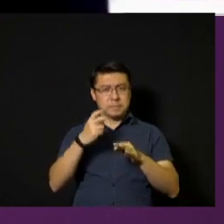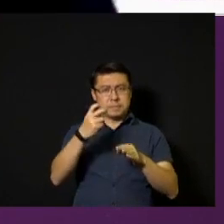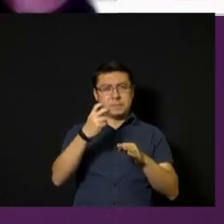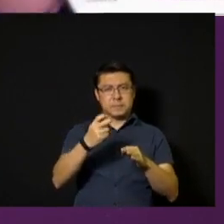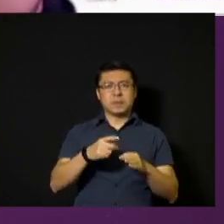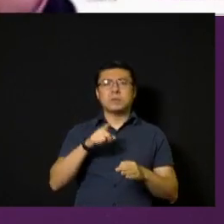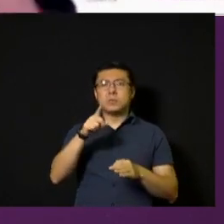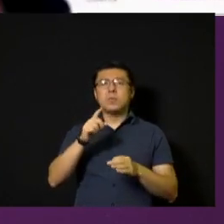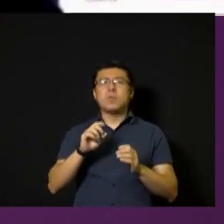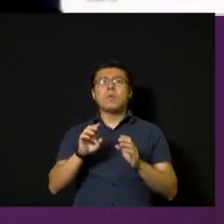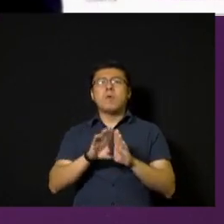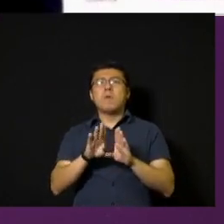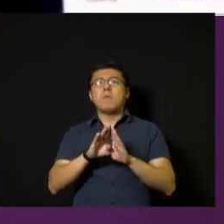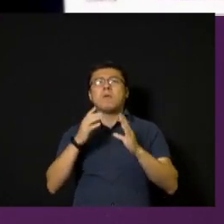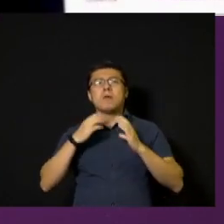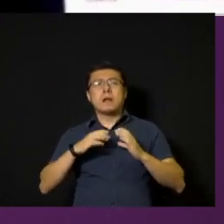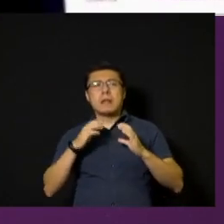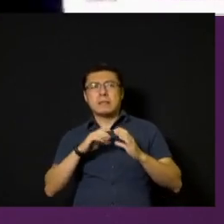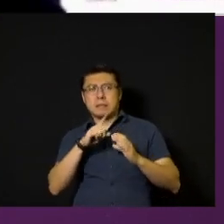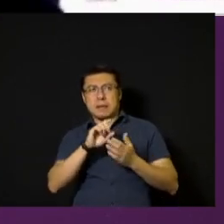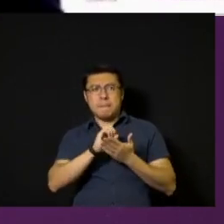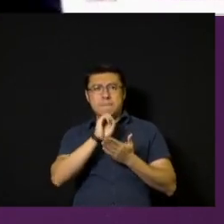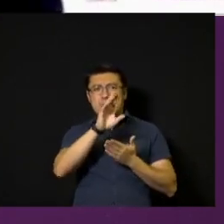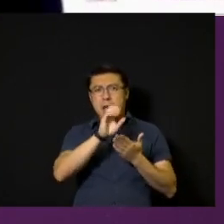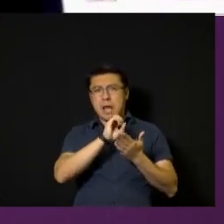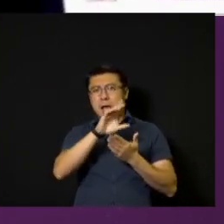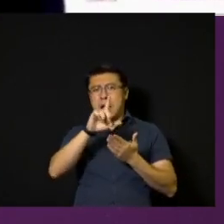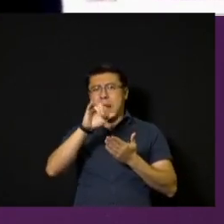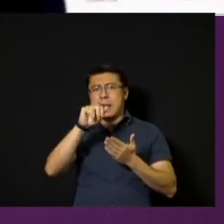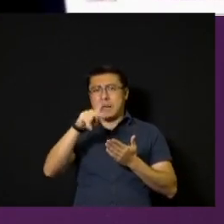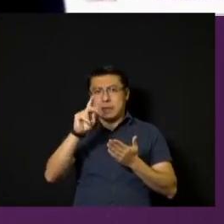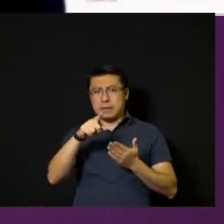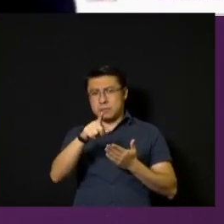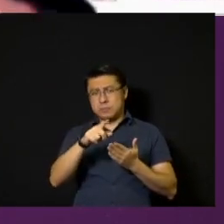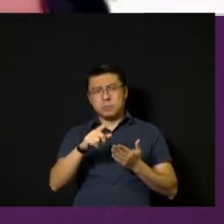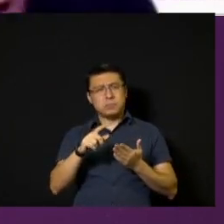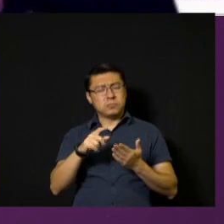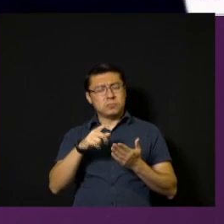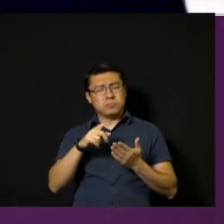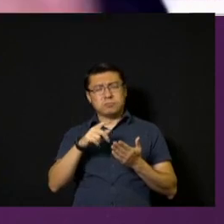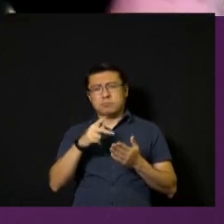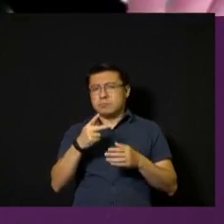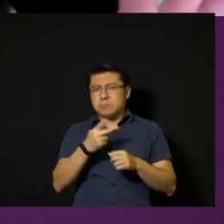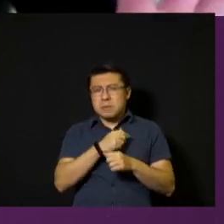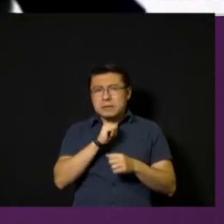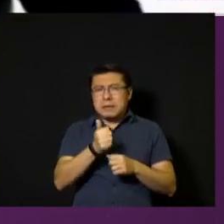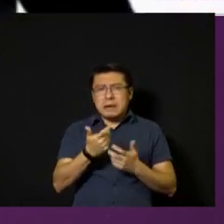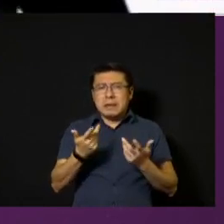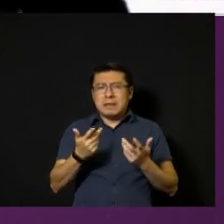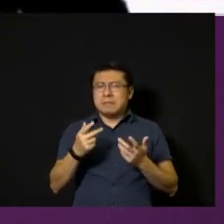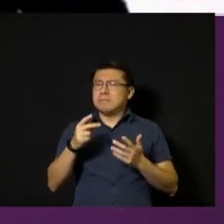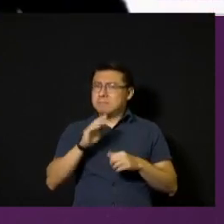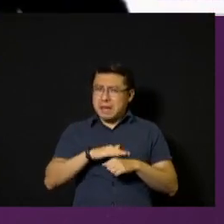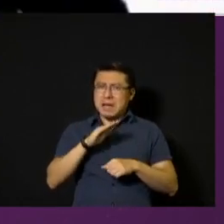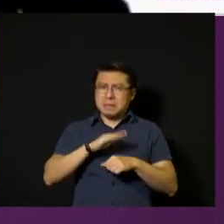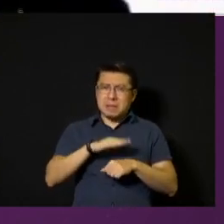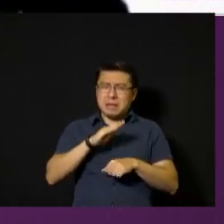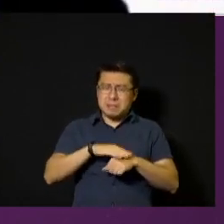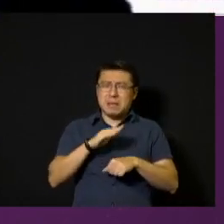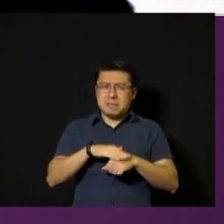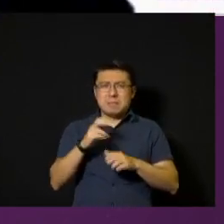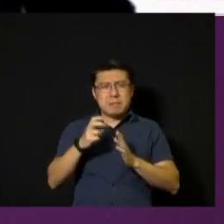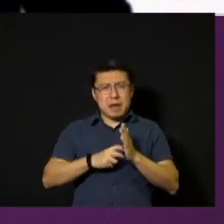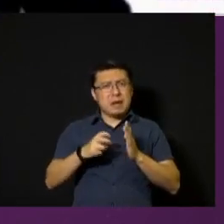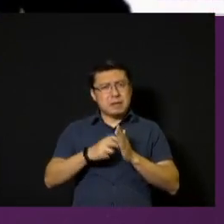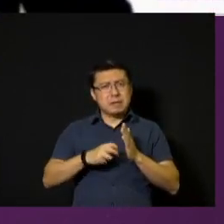you start with a normal customer, what do I think? I practice. If nothing happens, I practice and practice, practice. I forget the result.